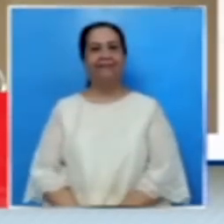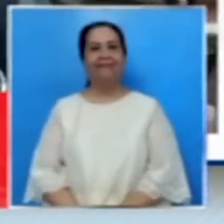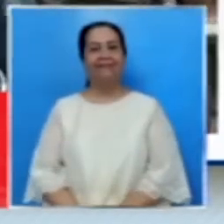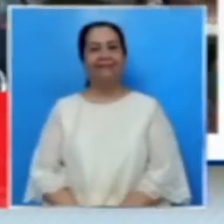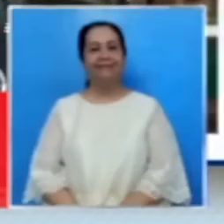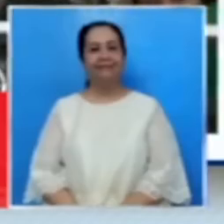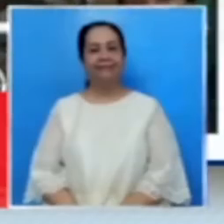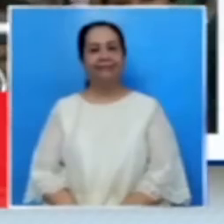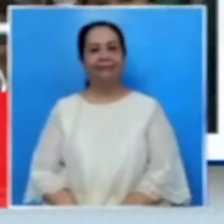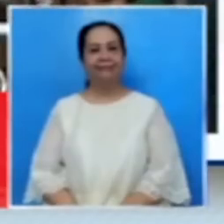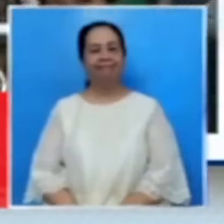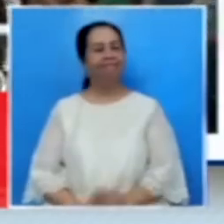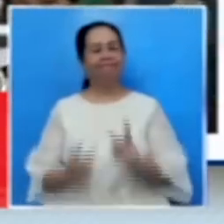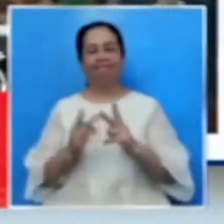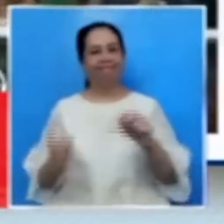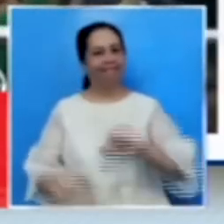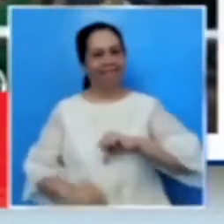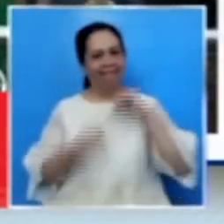very proud,